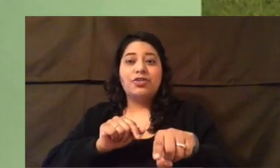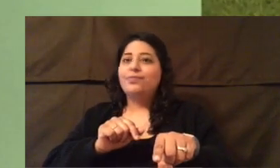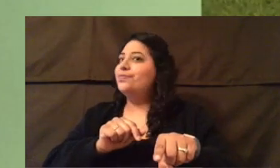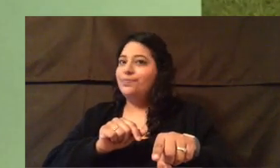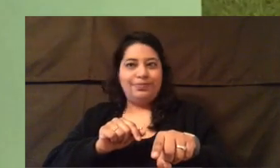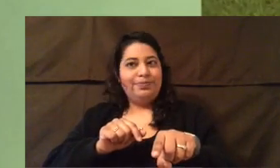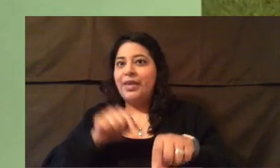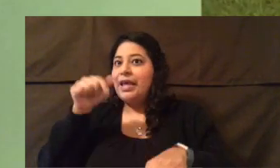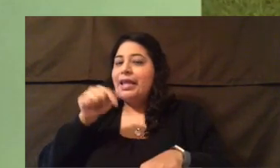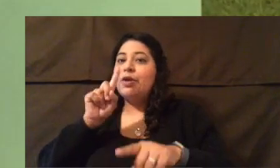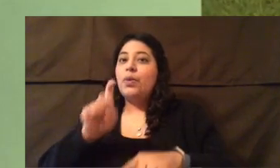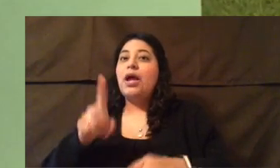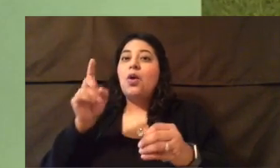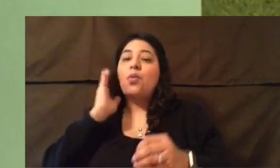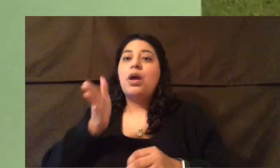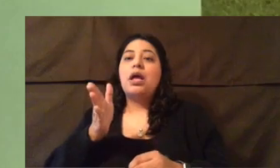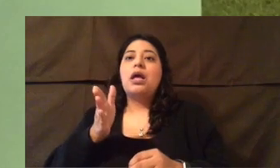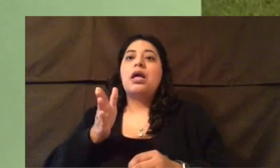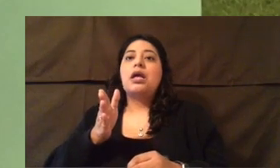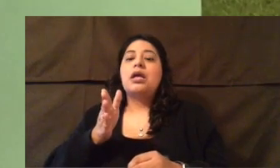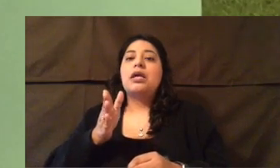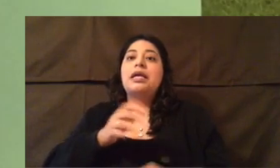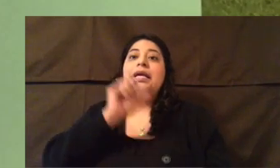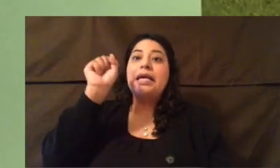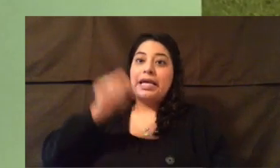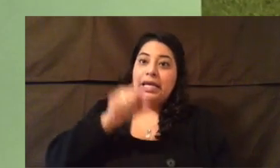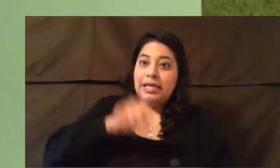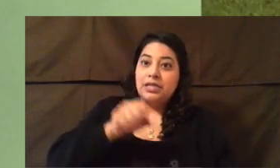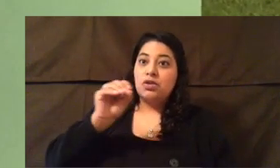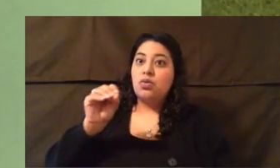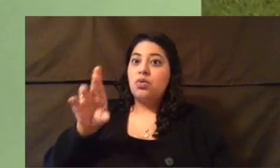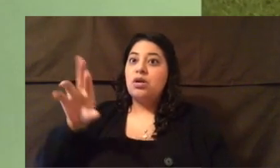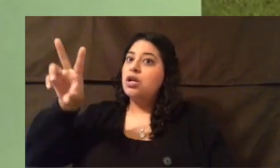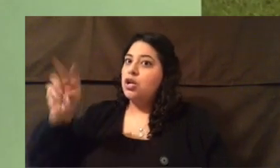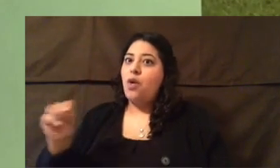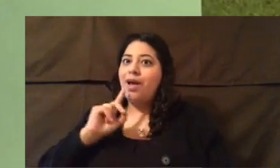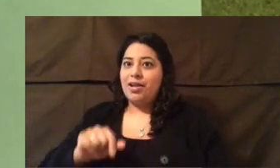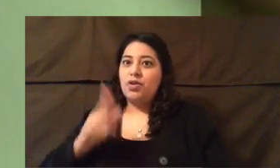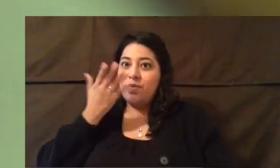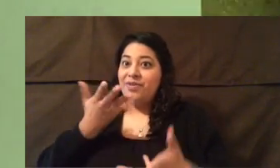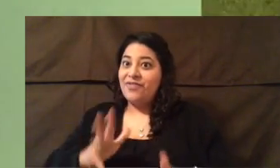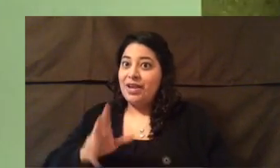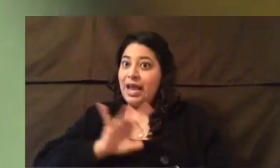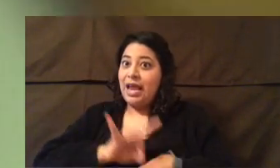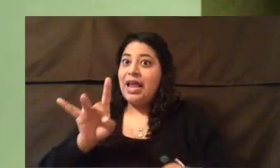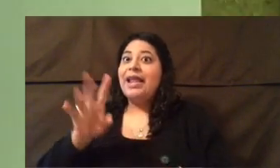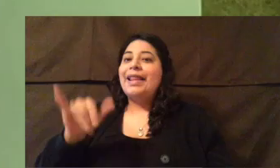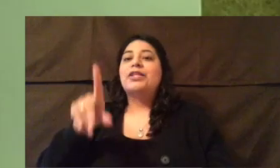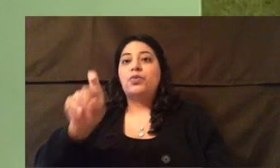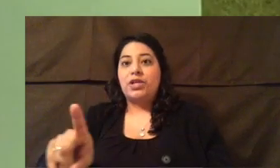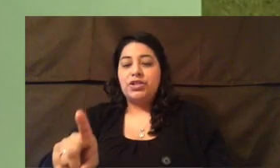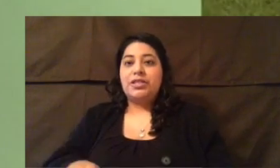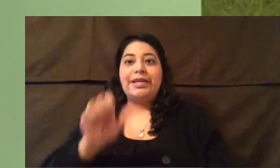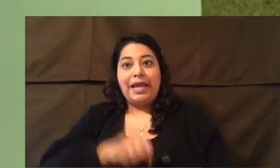a time answer? No, this question is going to be a yes or no answer. Will she be finished by 8